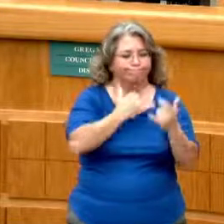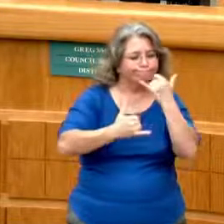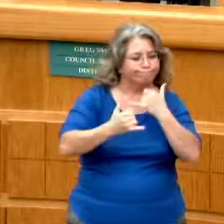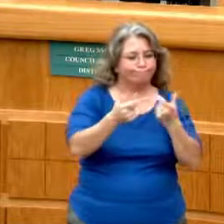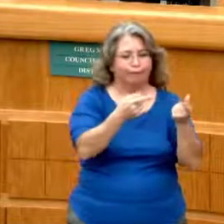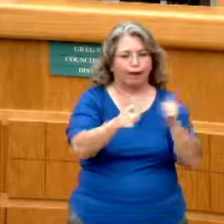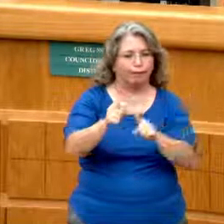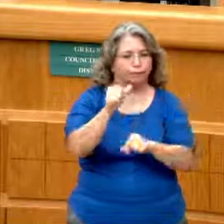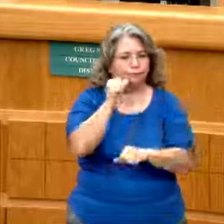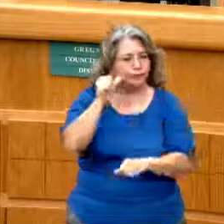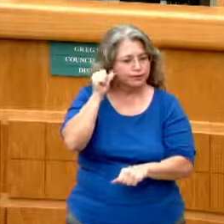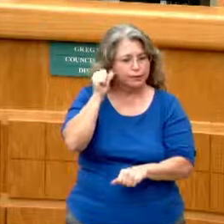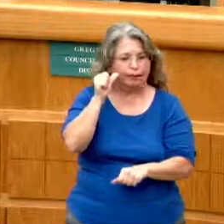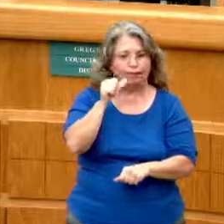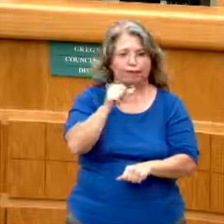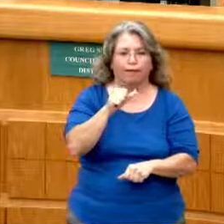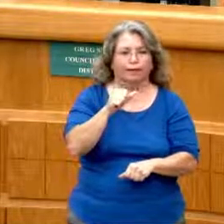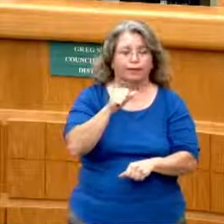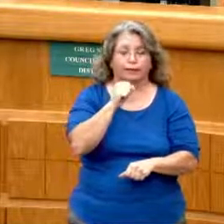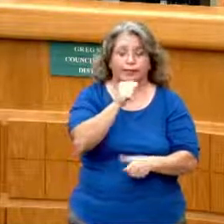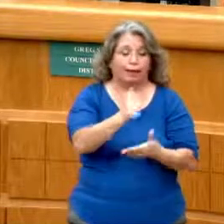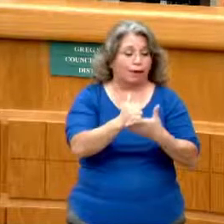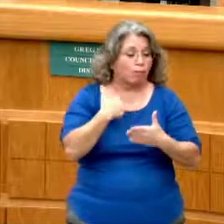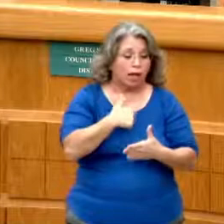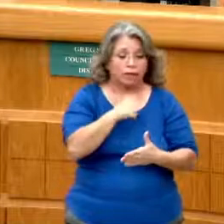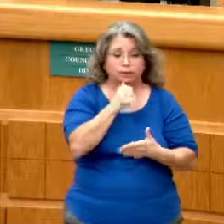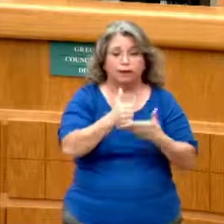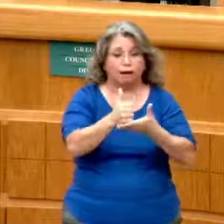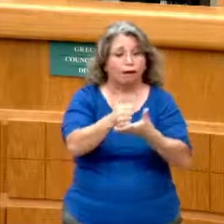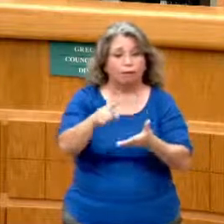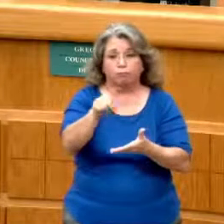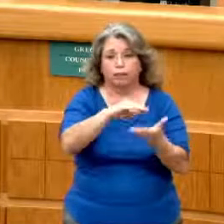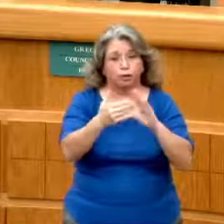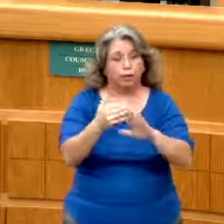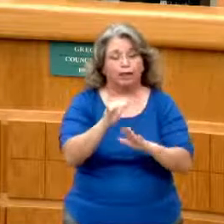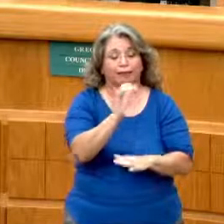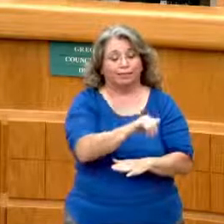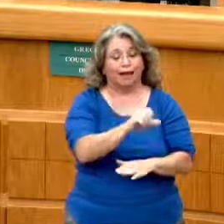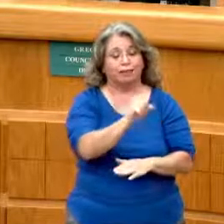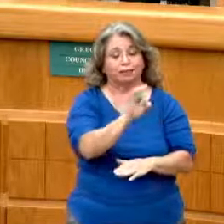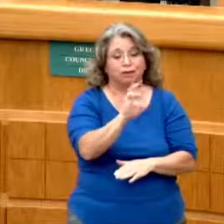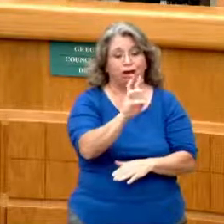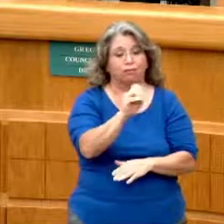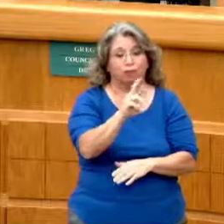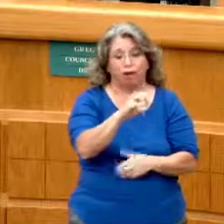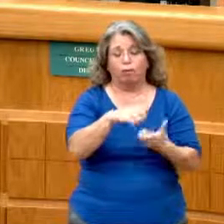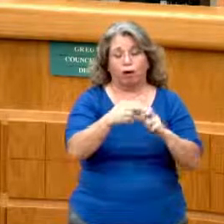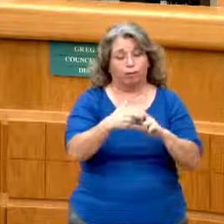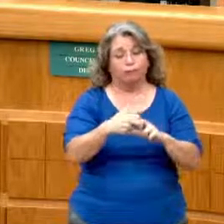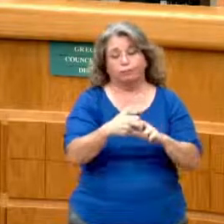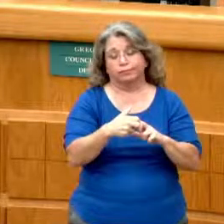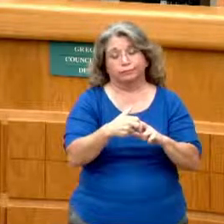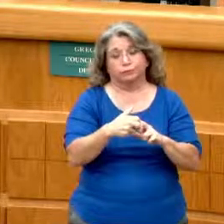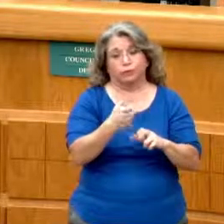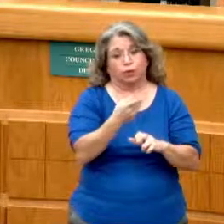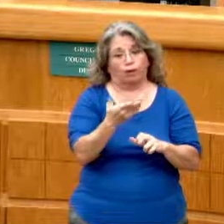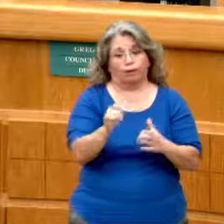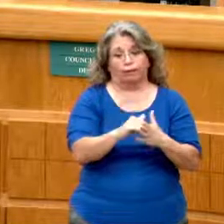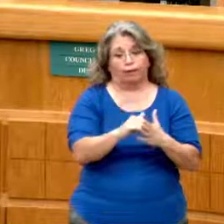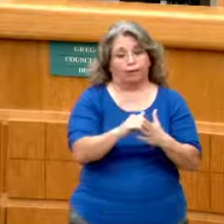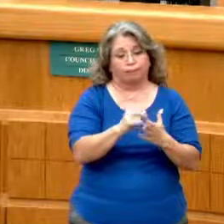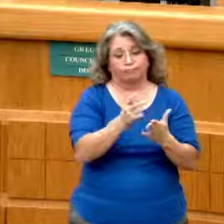they don't happen in our favor or the community's favor. And that software issue is one of those things. We are improving